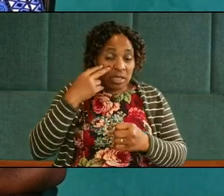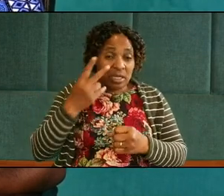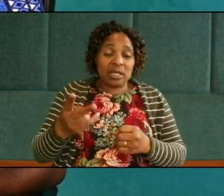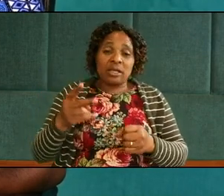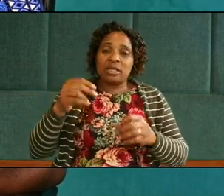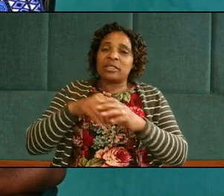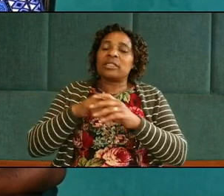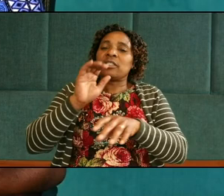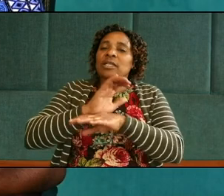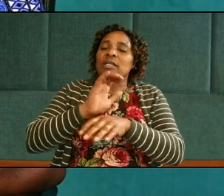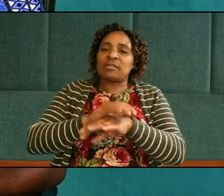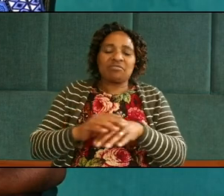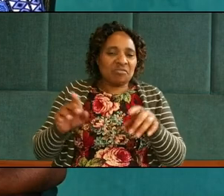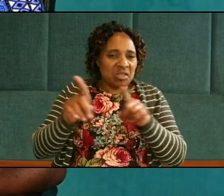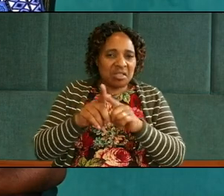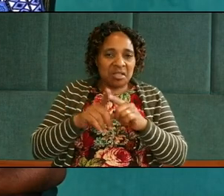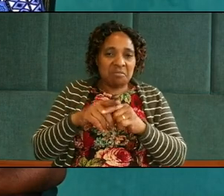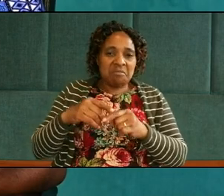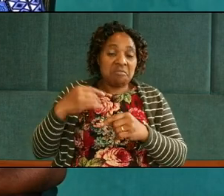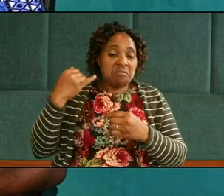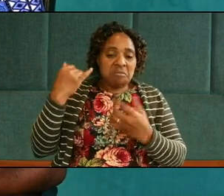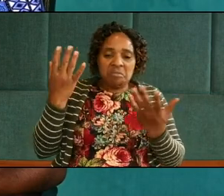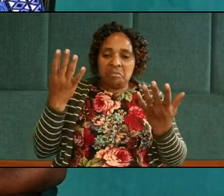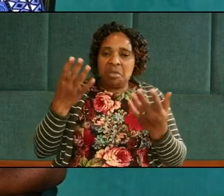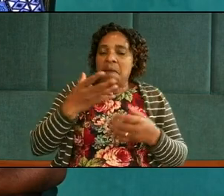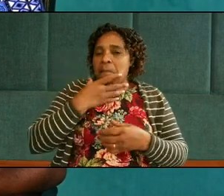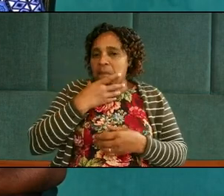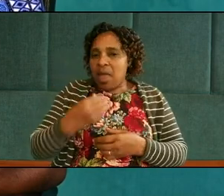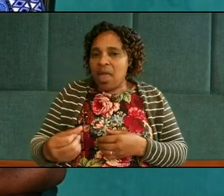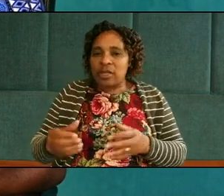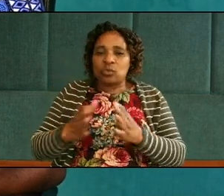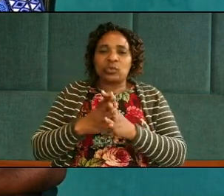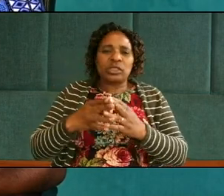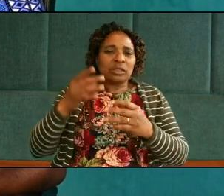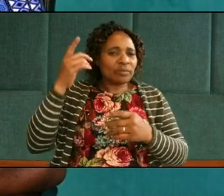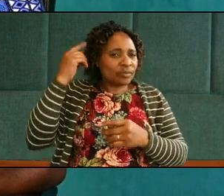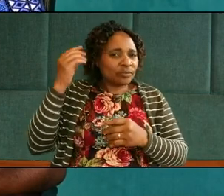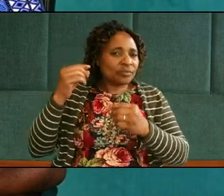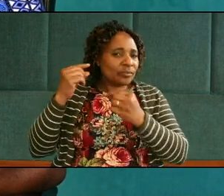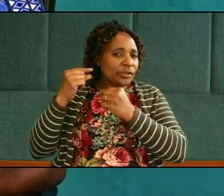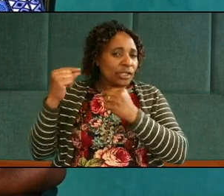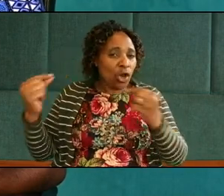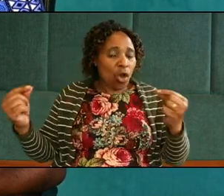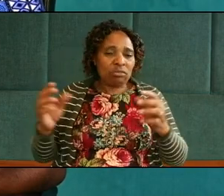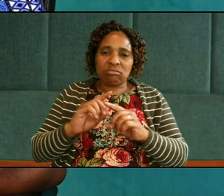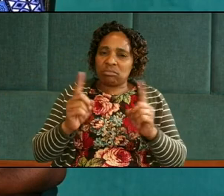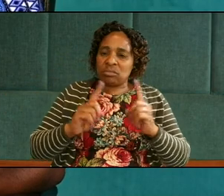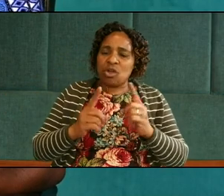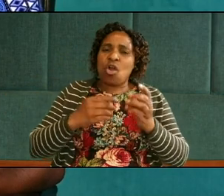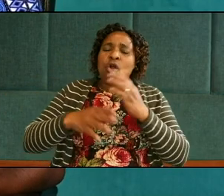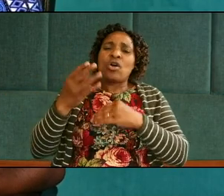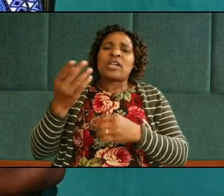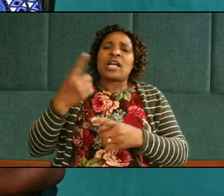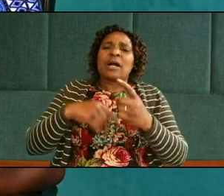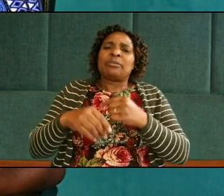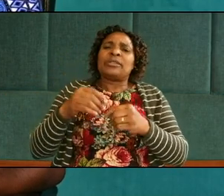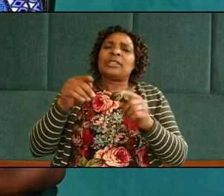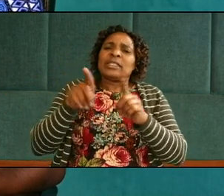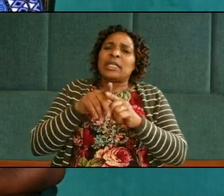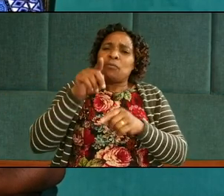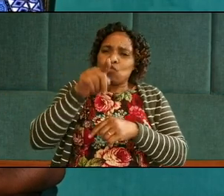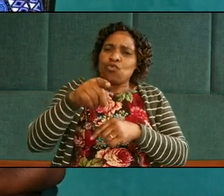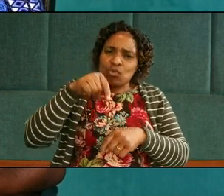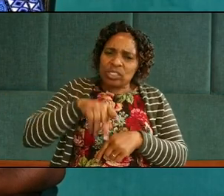in church. You won't see him as the guy with the beard and the really long hair. God comes, could even come in the form of you yourself, you